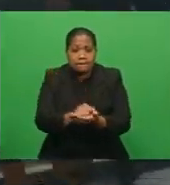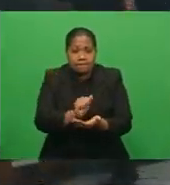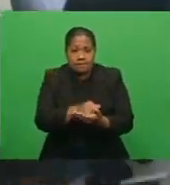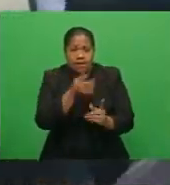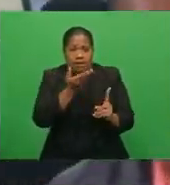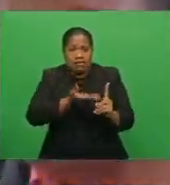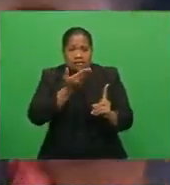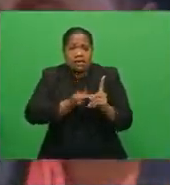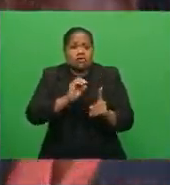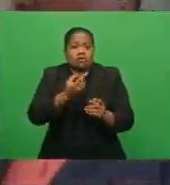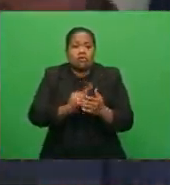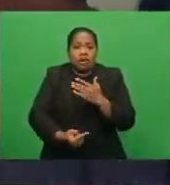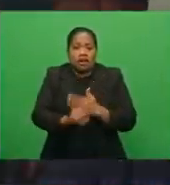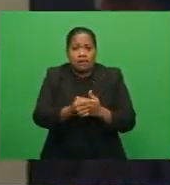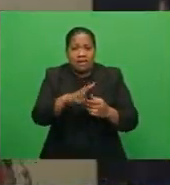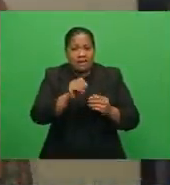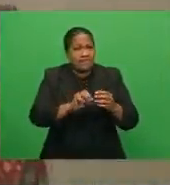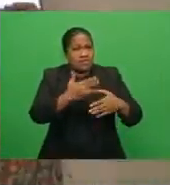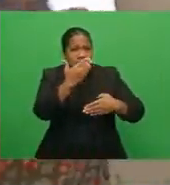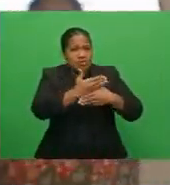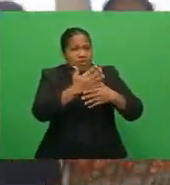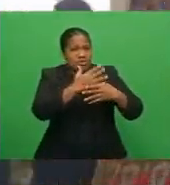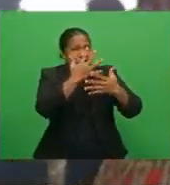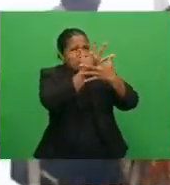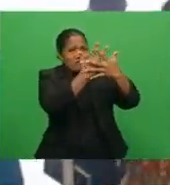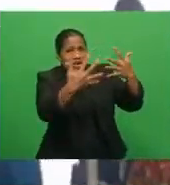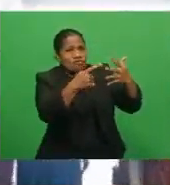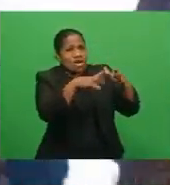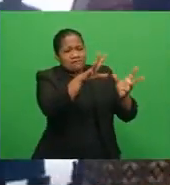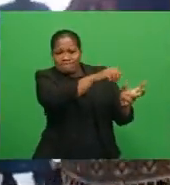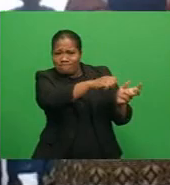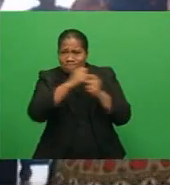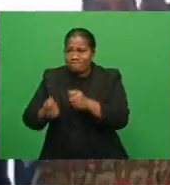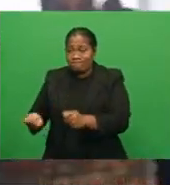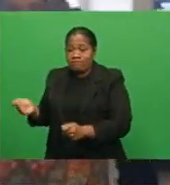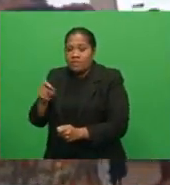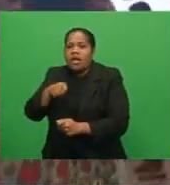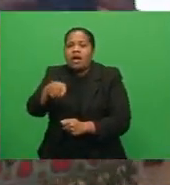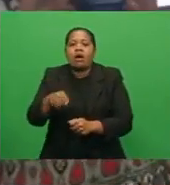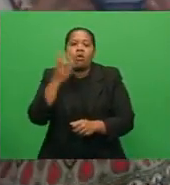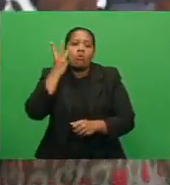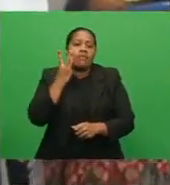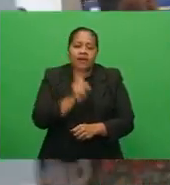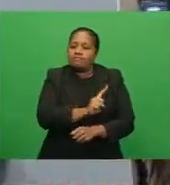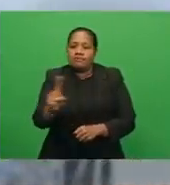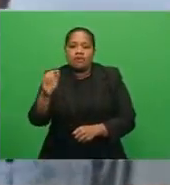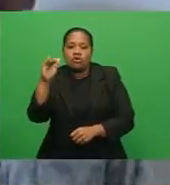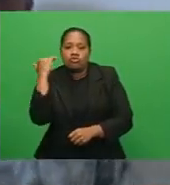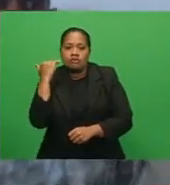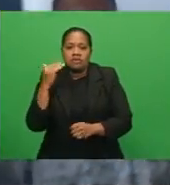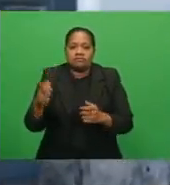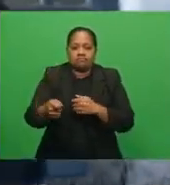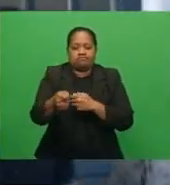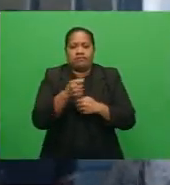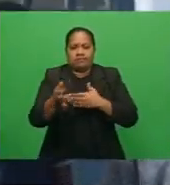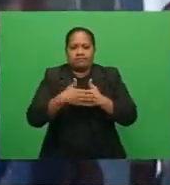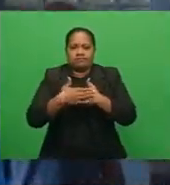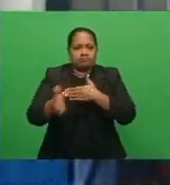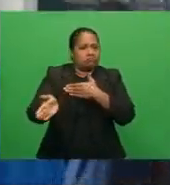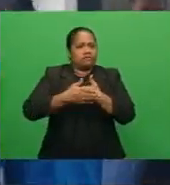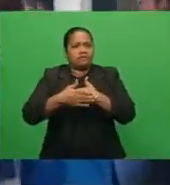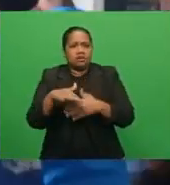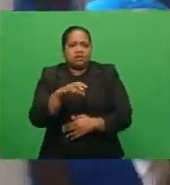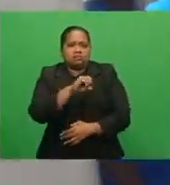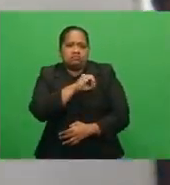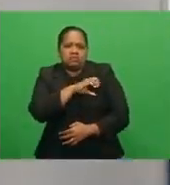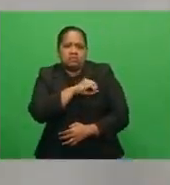Kunawave broke the mesh wire on a window to get to her as she had locked herself in a room because she was afraid. The court heard that this was when the